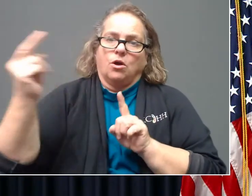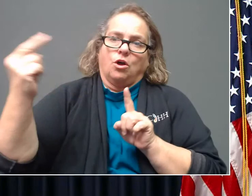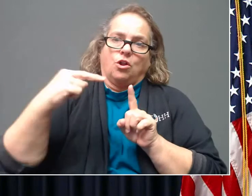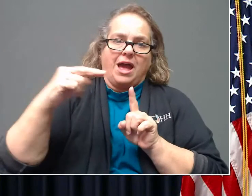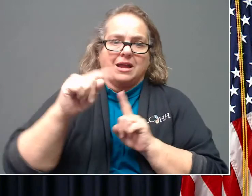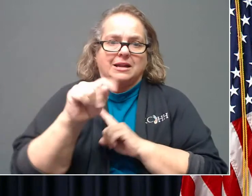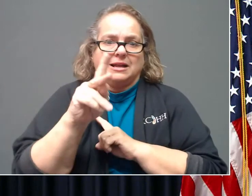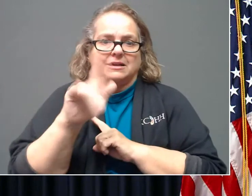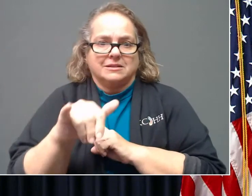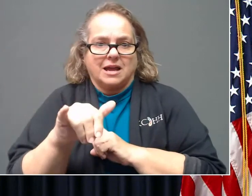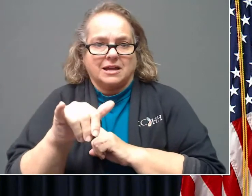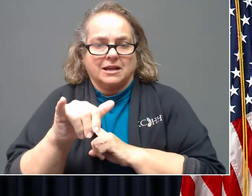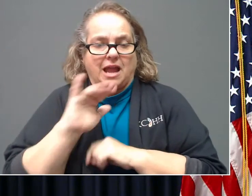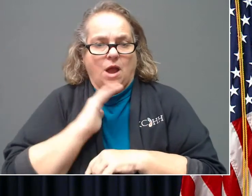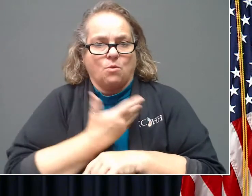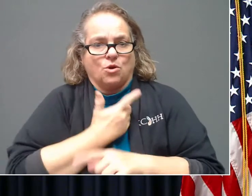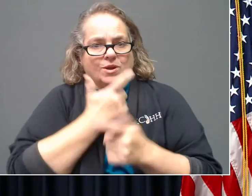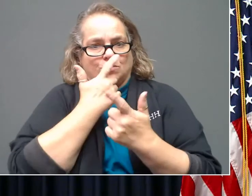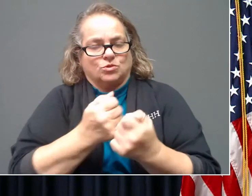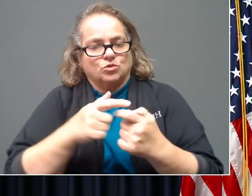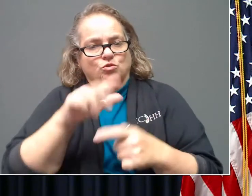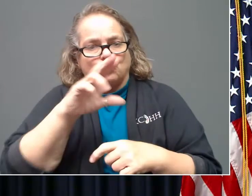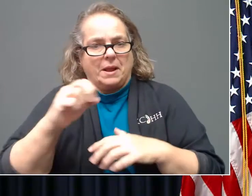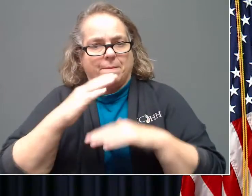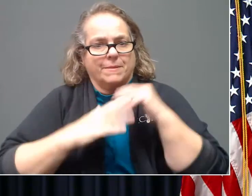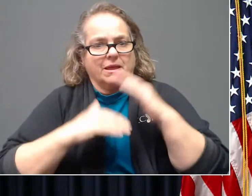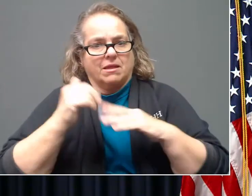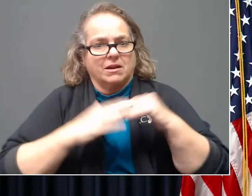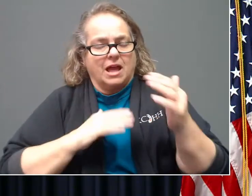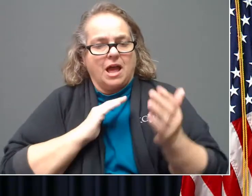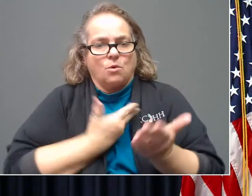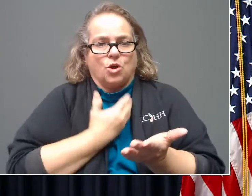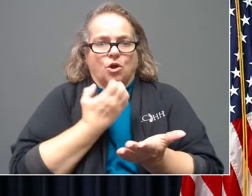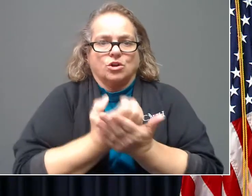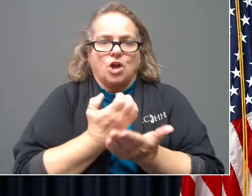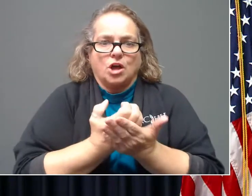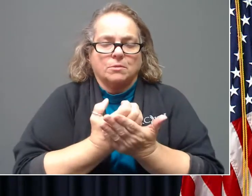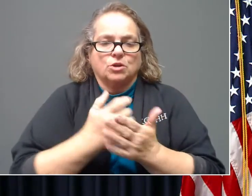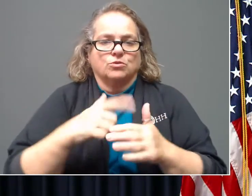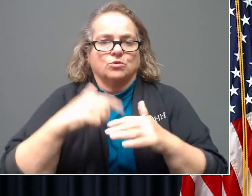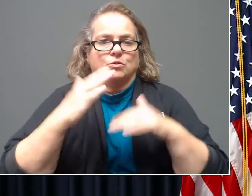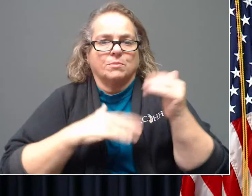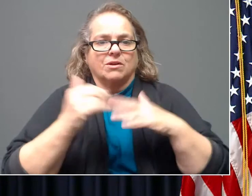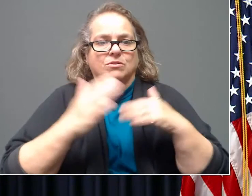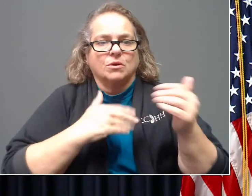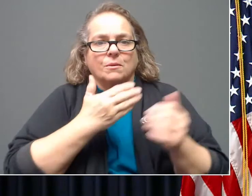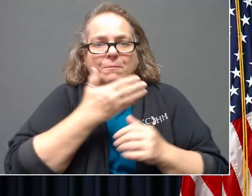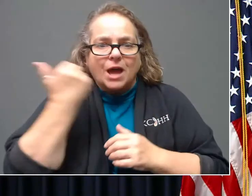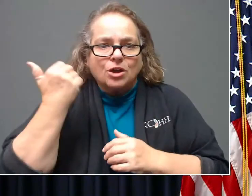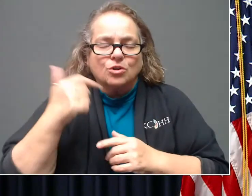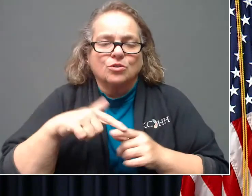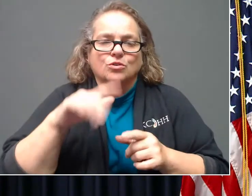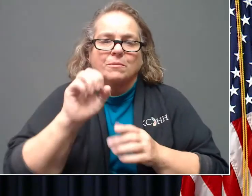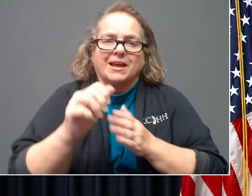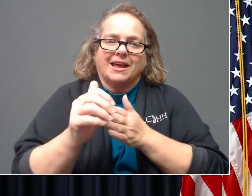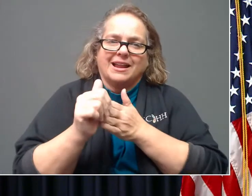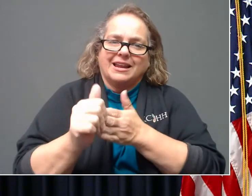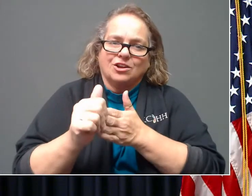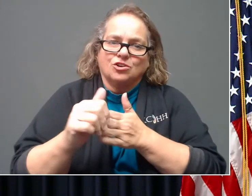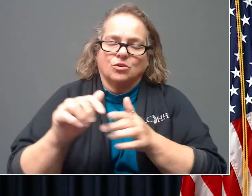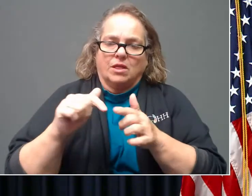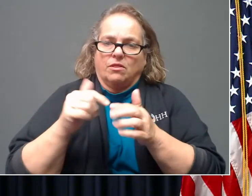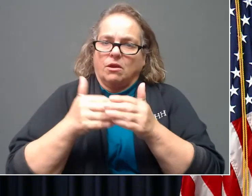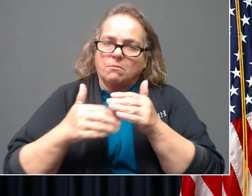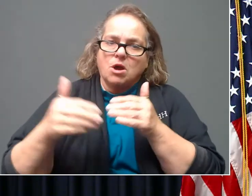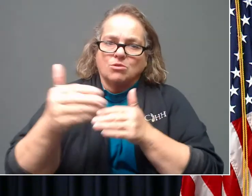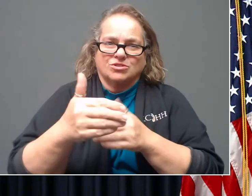rebuilding our economy, in building it better, in trying to be a leader in the post-COVID world, it would